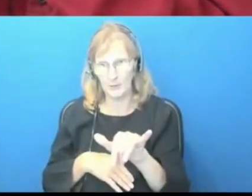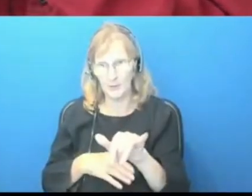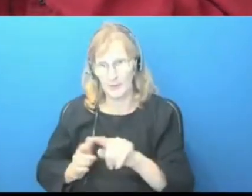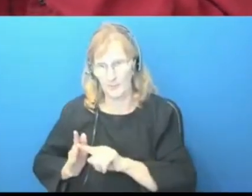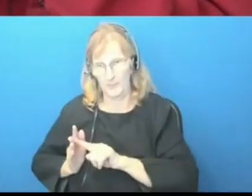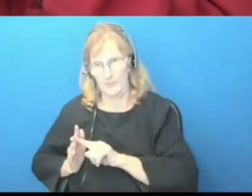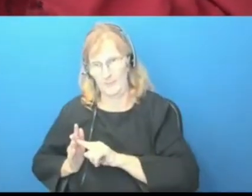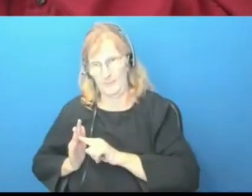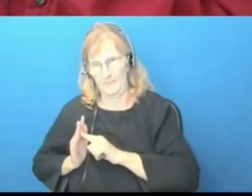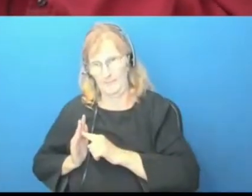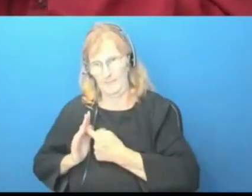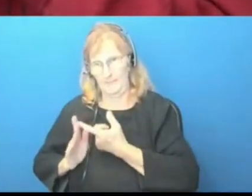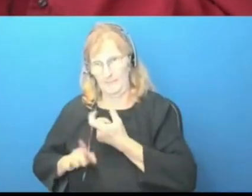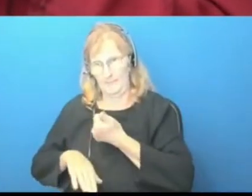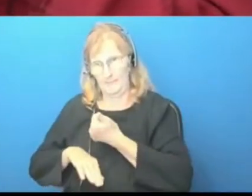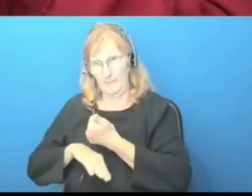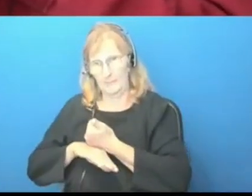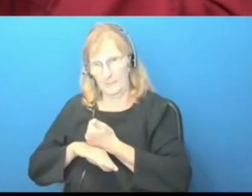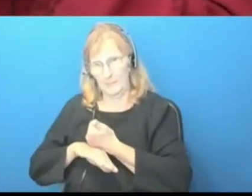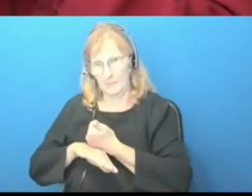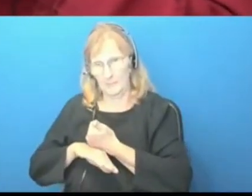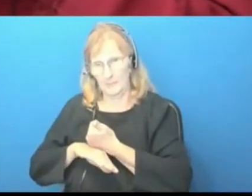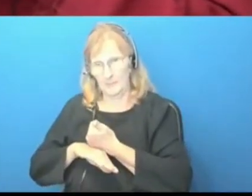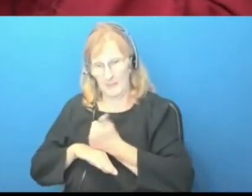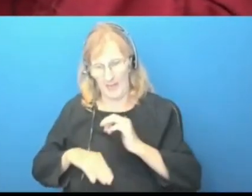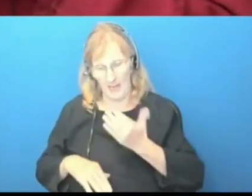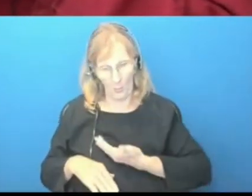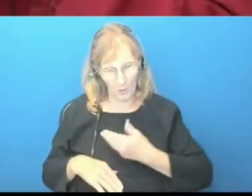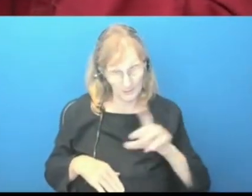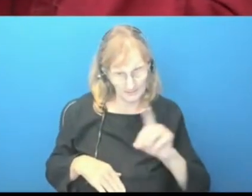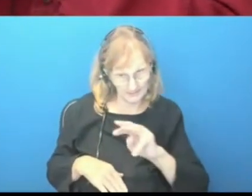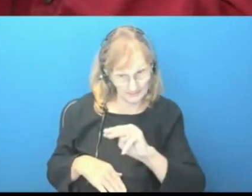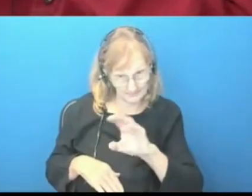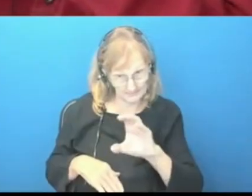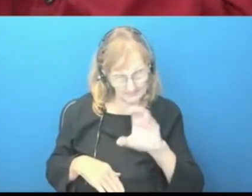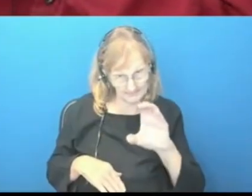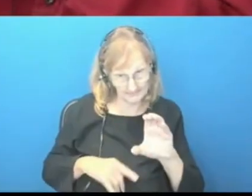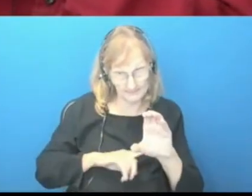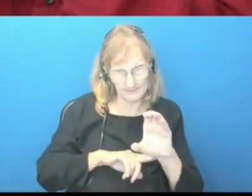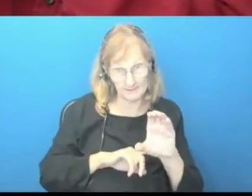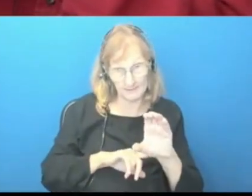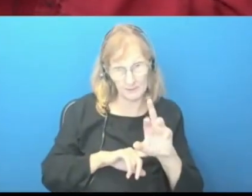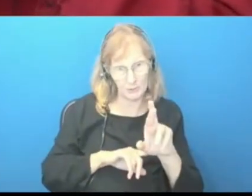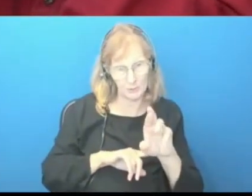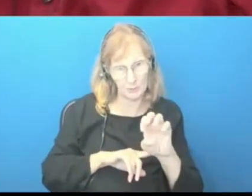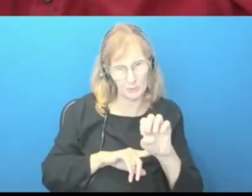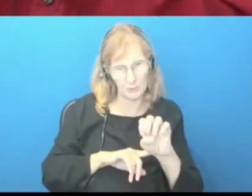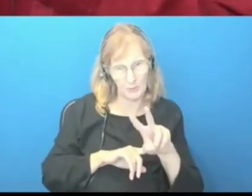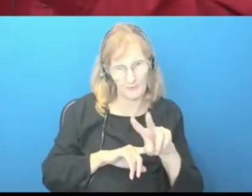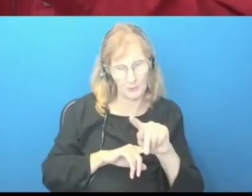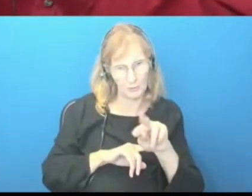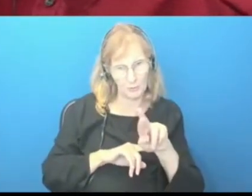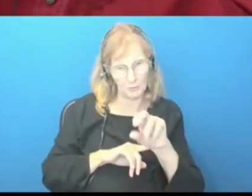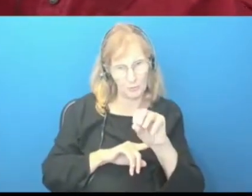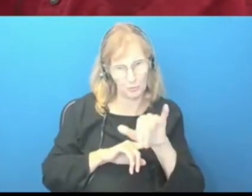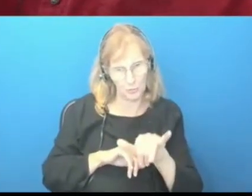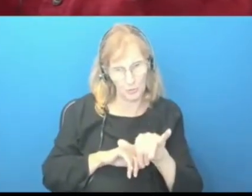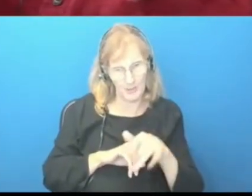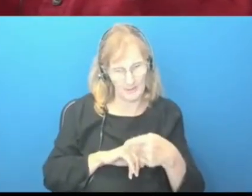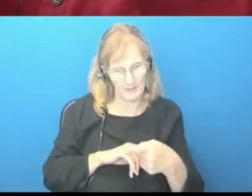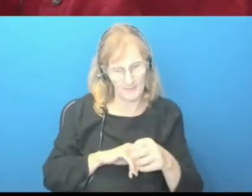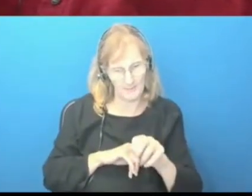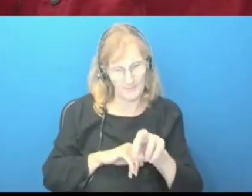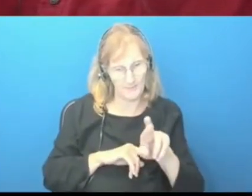of our denomination, MCC, Reverend Elder Troy Perry asked